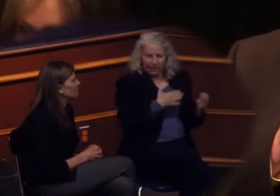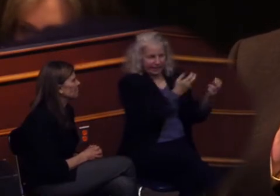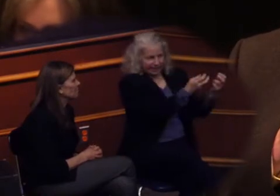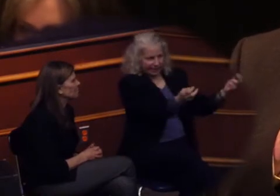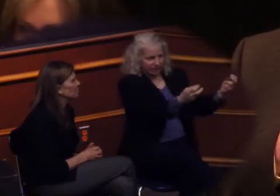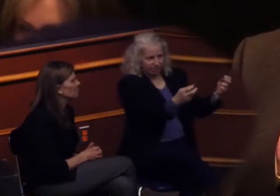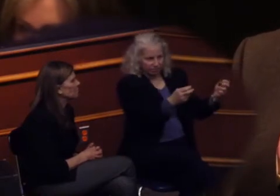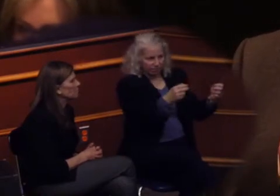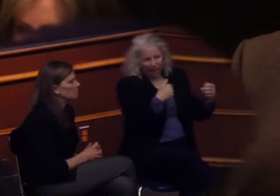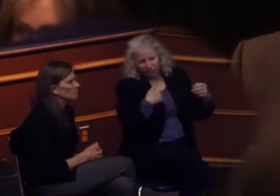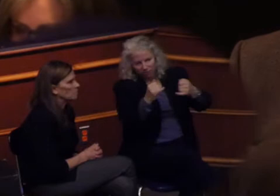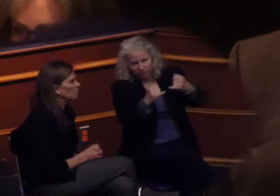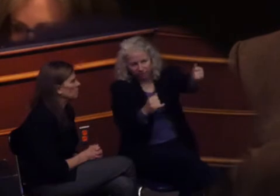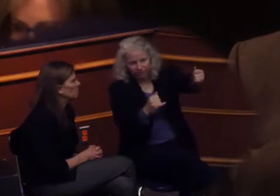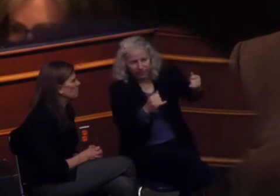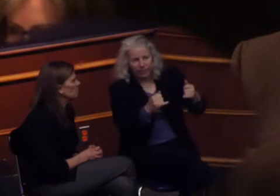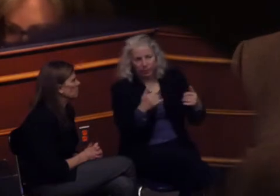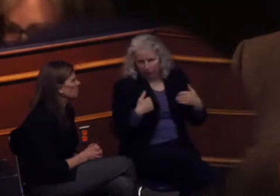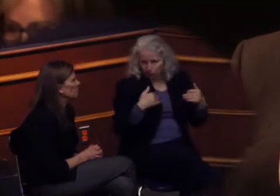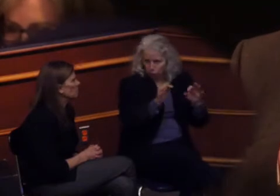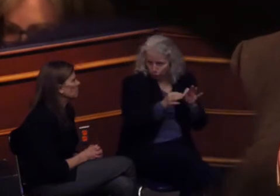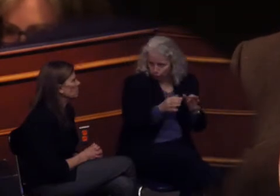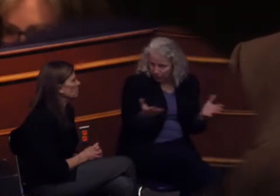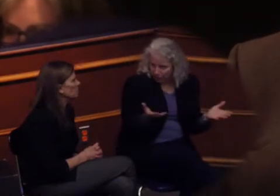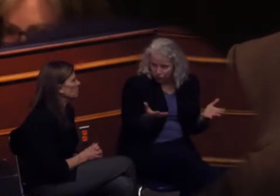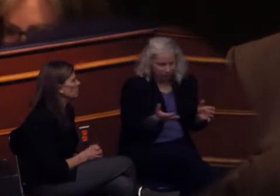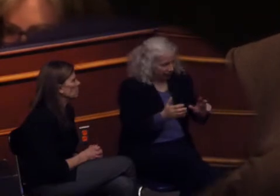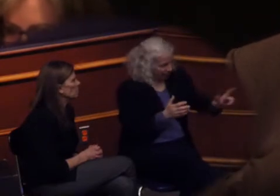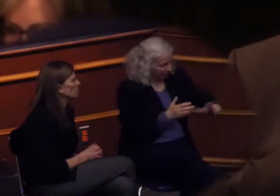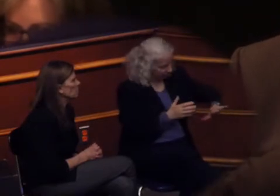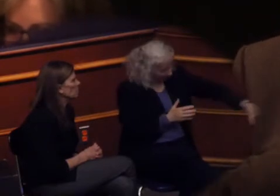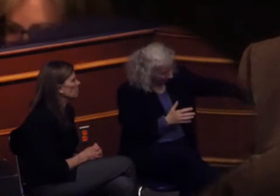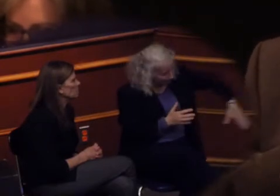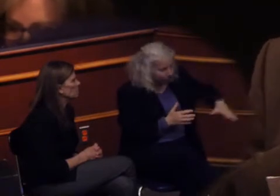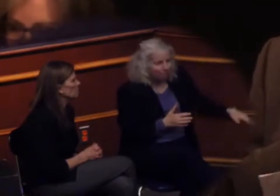roped off for you. We have interpreters here on my left.